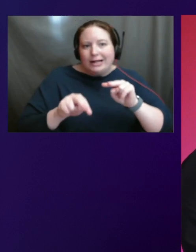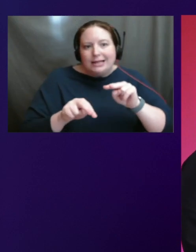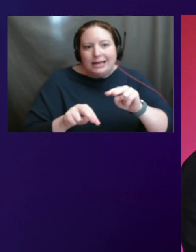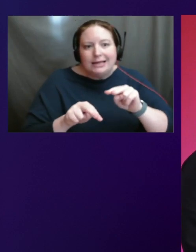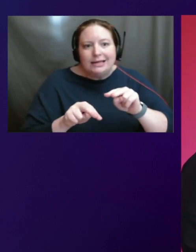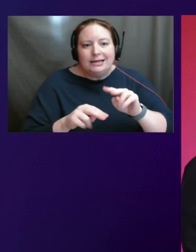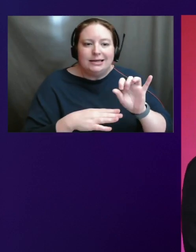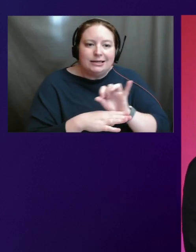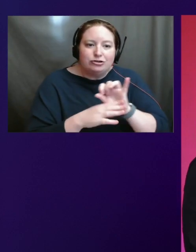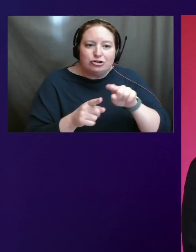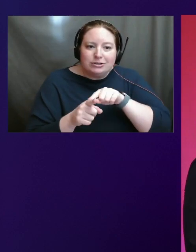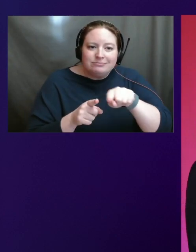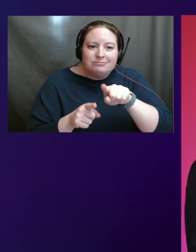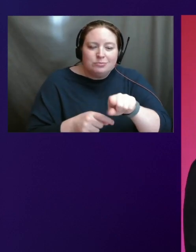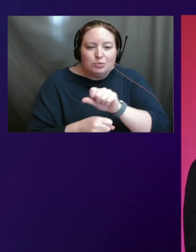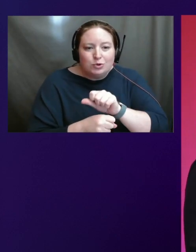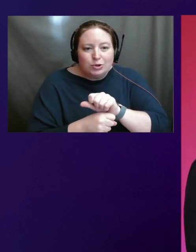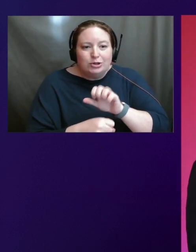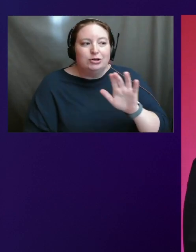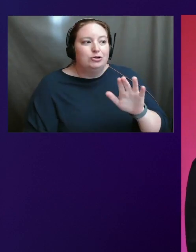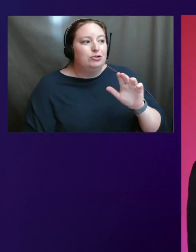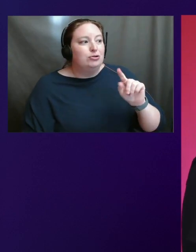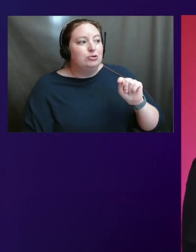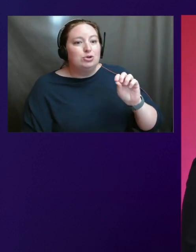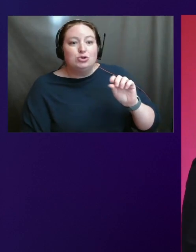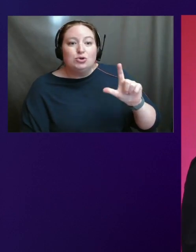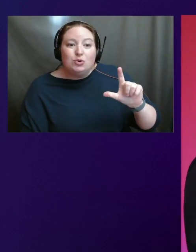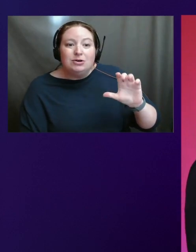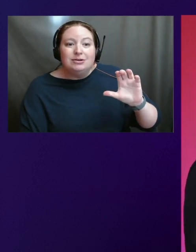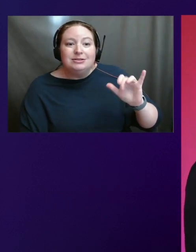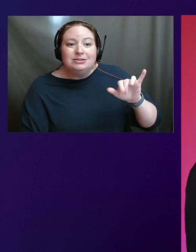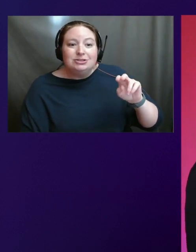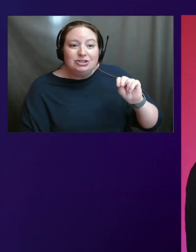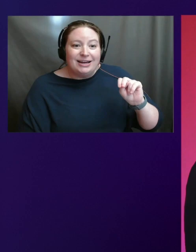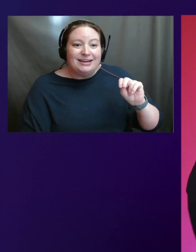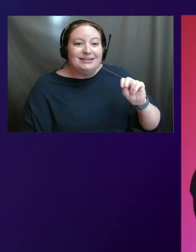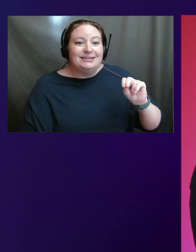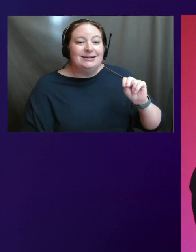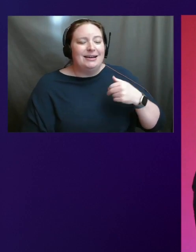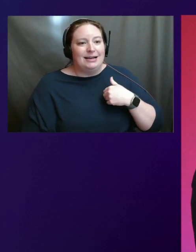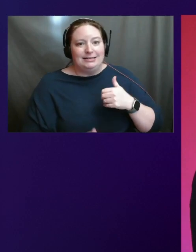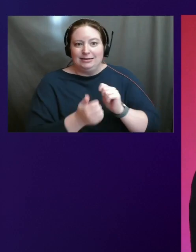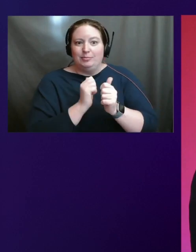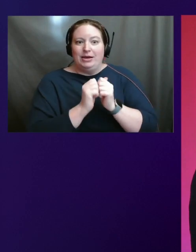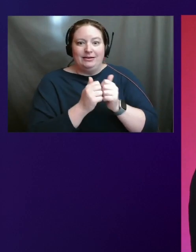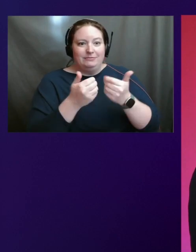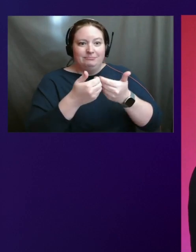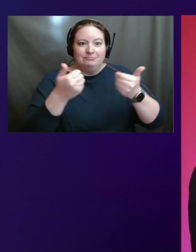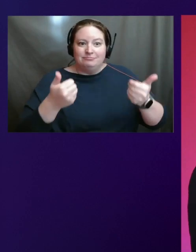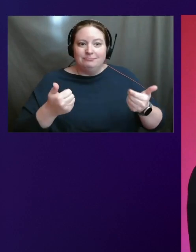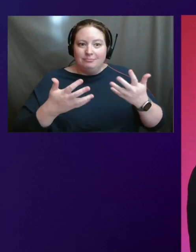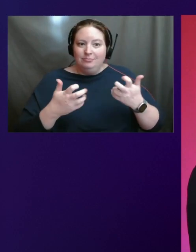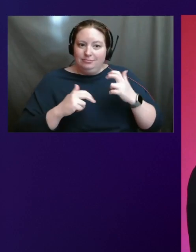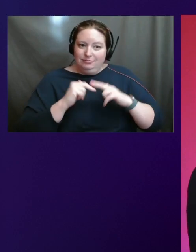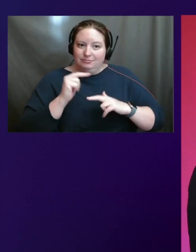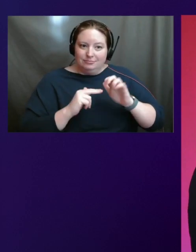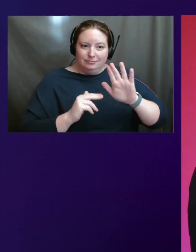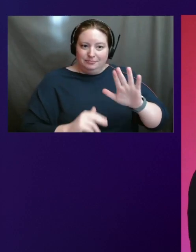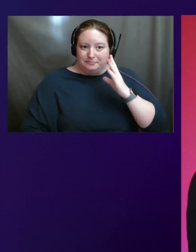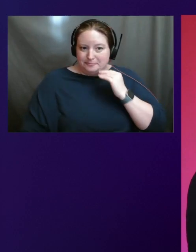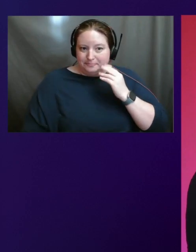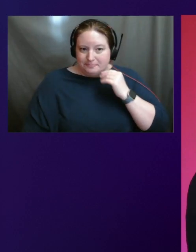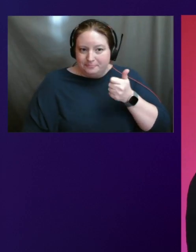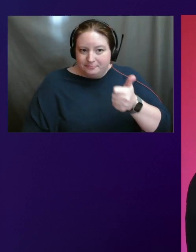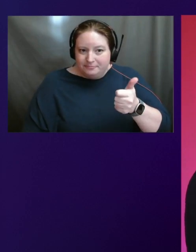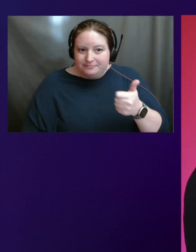your tool chain somehow gives you a competitive differentiation, and you want to build your own experiences, we provide a really great way for you